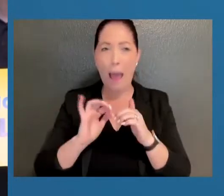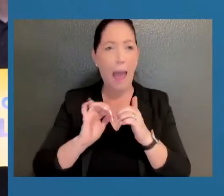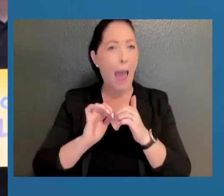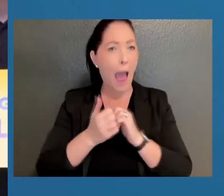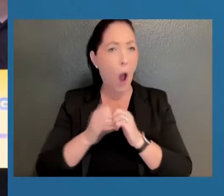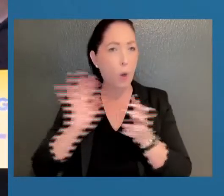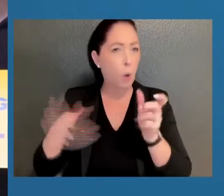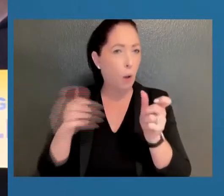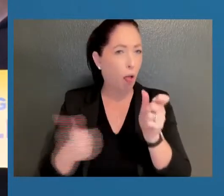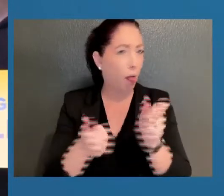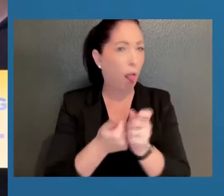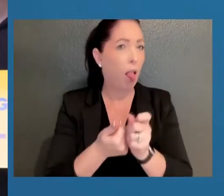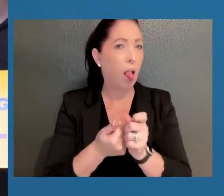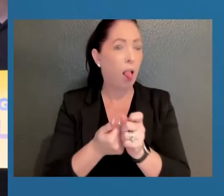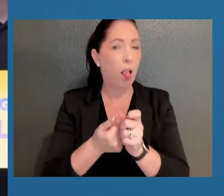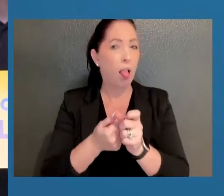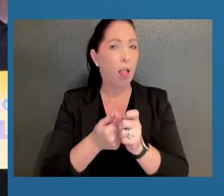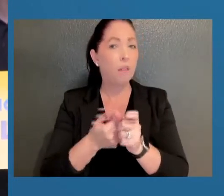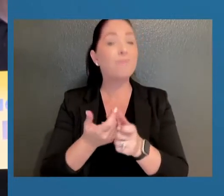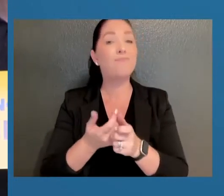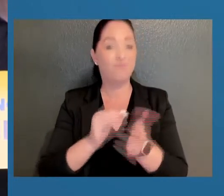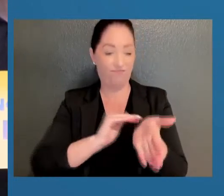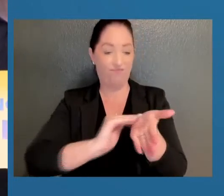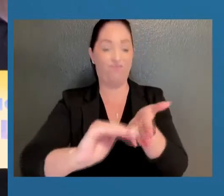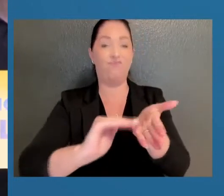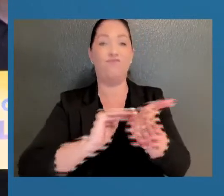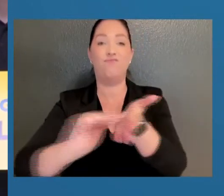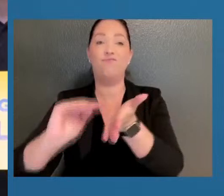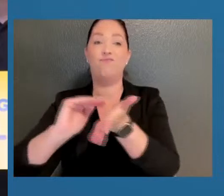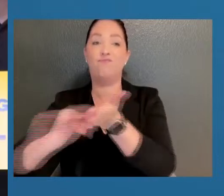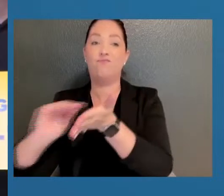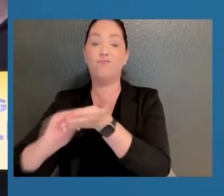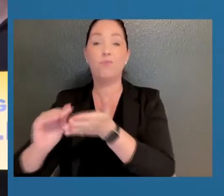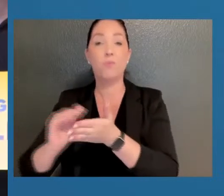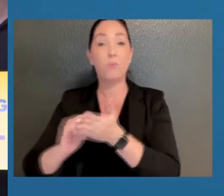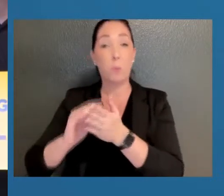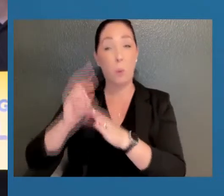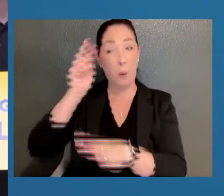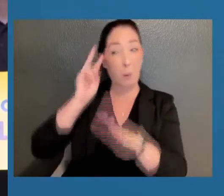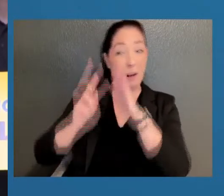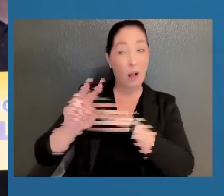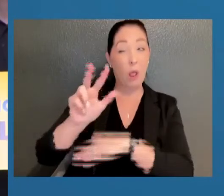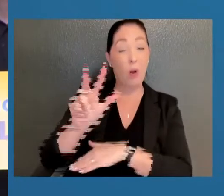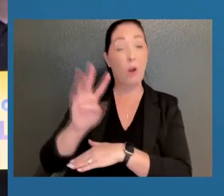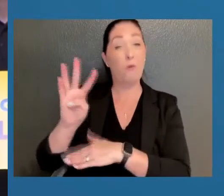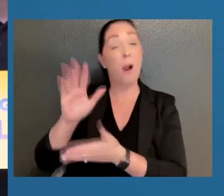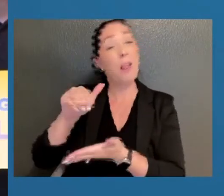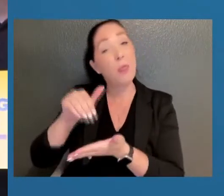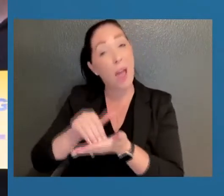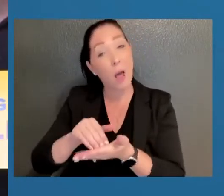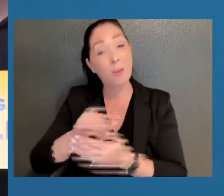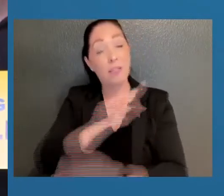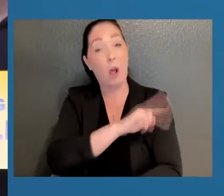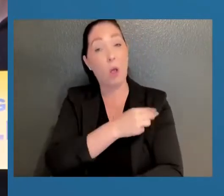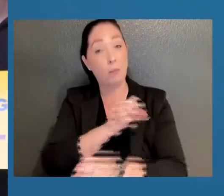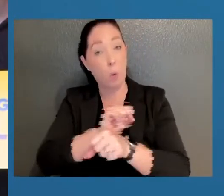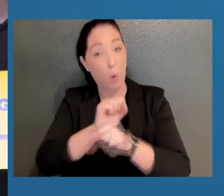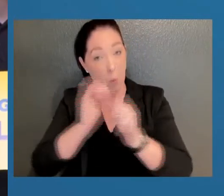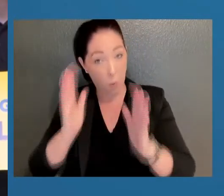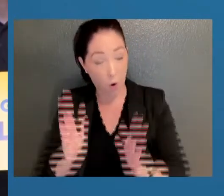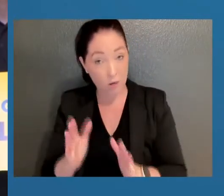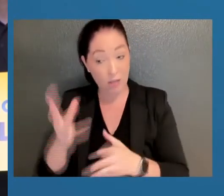Layoffs. We're predicting 34,000 hospital workers, including 1,000 in this district